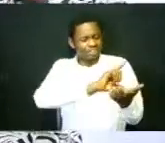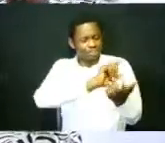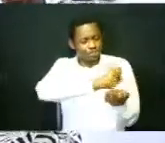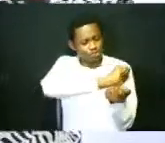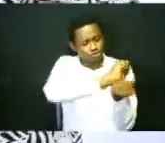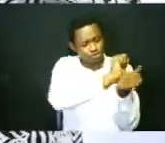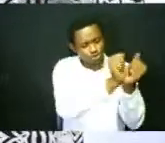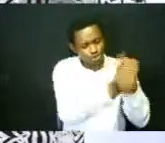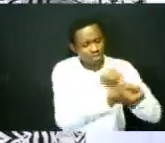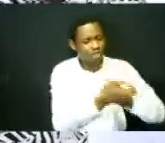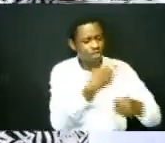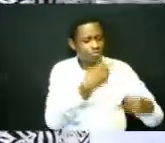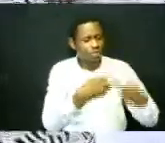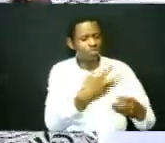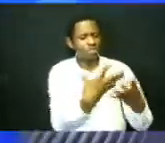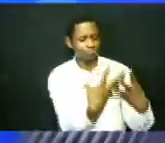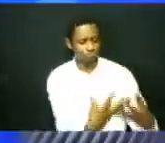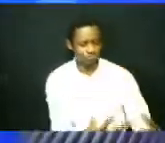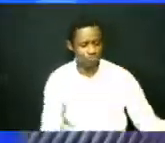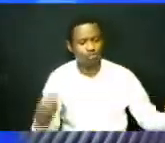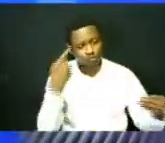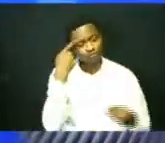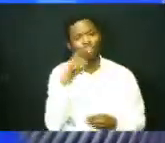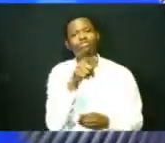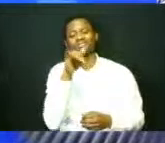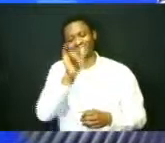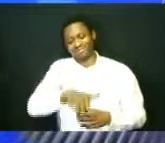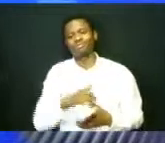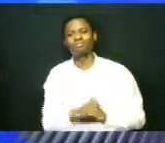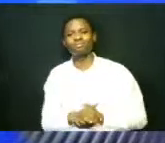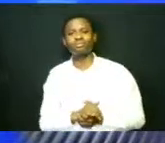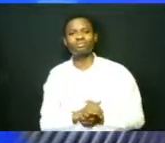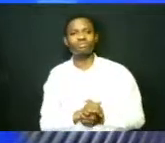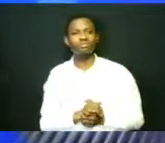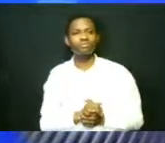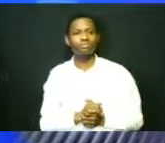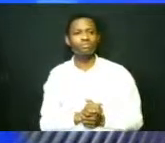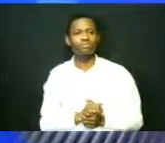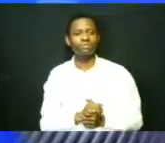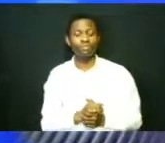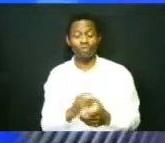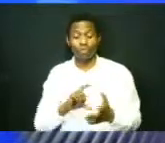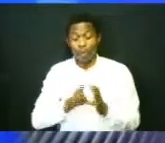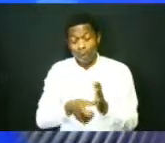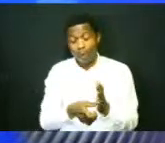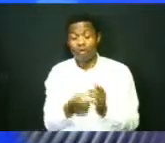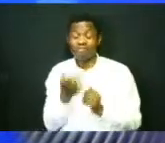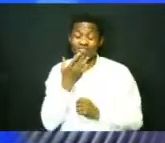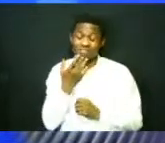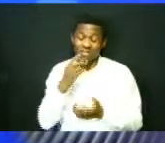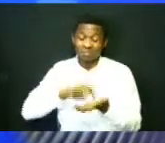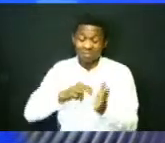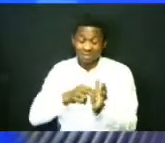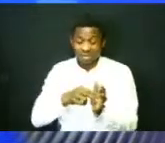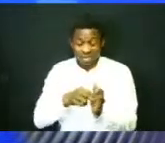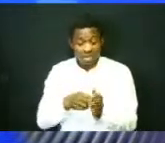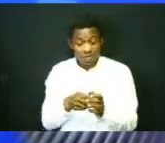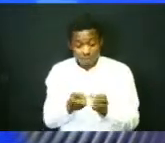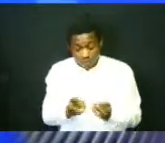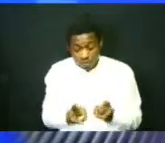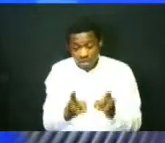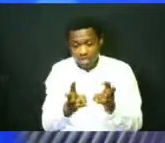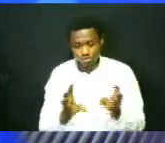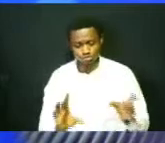akagyina mu amao na wa ma no ayeye e di amao. Or favor is a highway to connect you to your destiny. Anasa adum